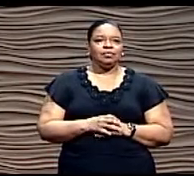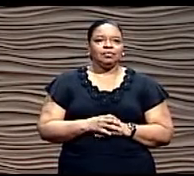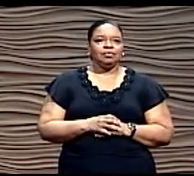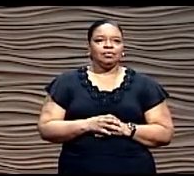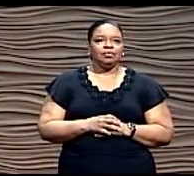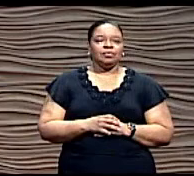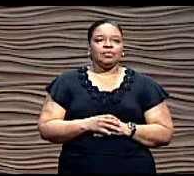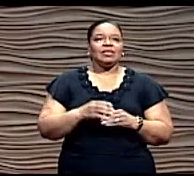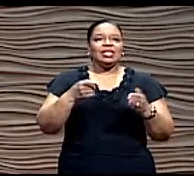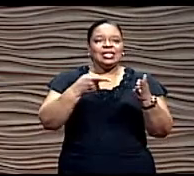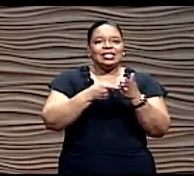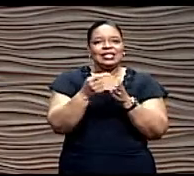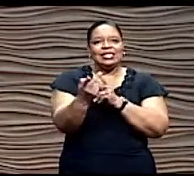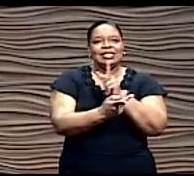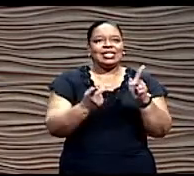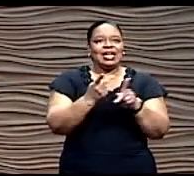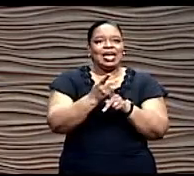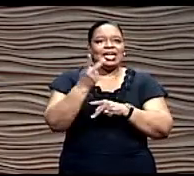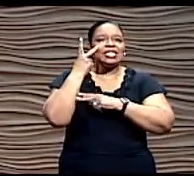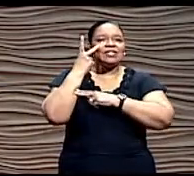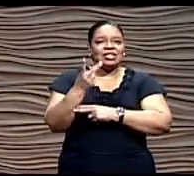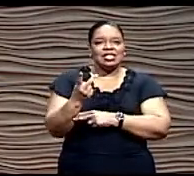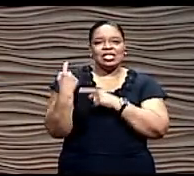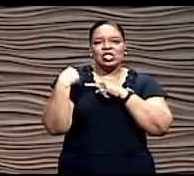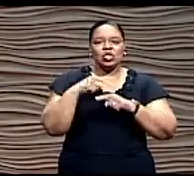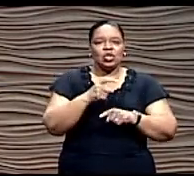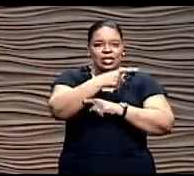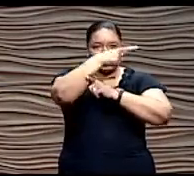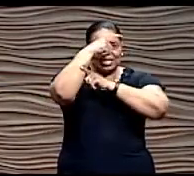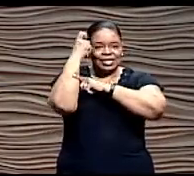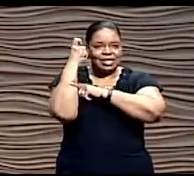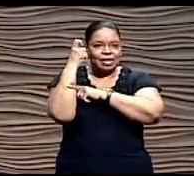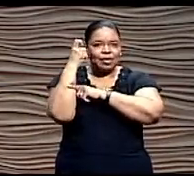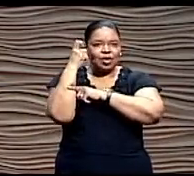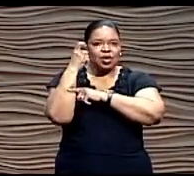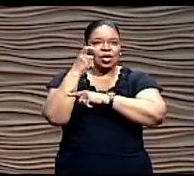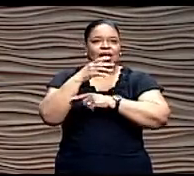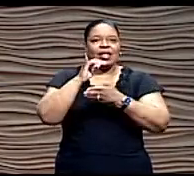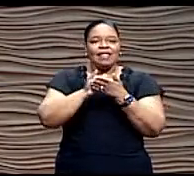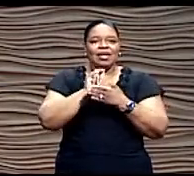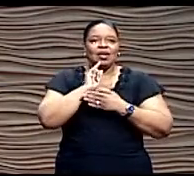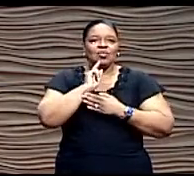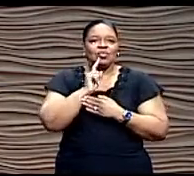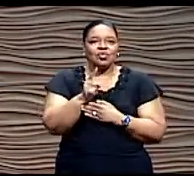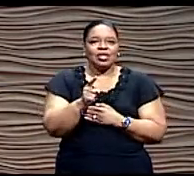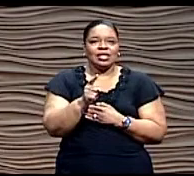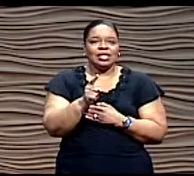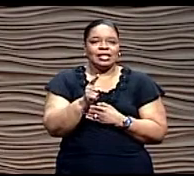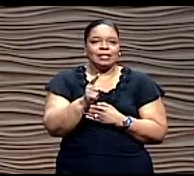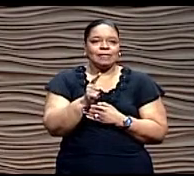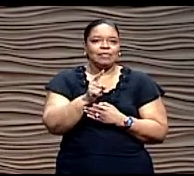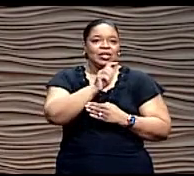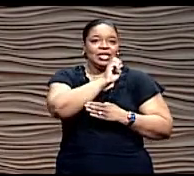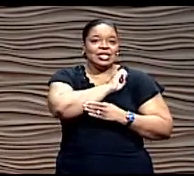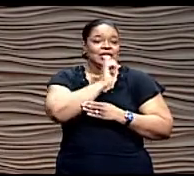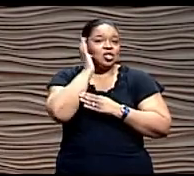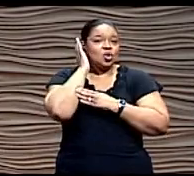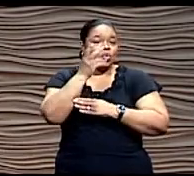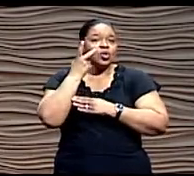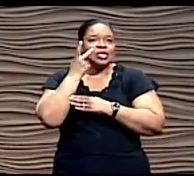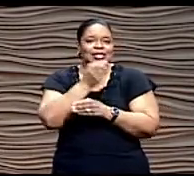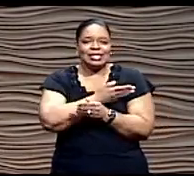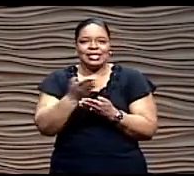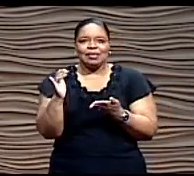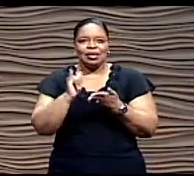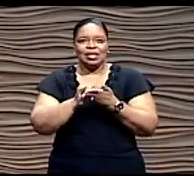It is this kind of scene in this summer desert storm that Ezekiel will see